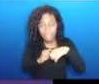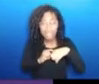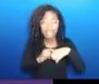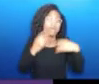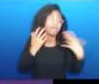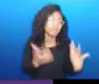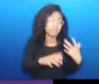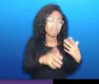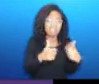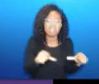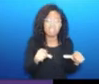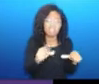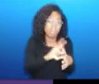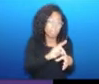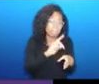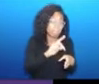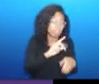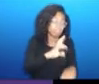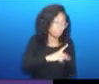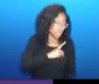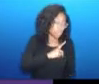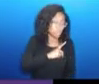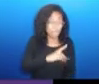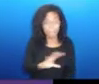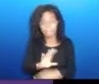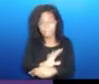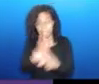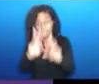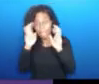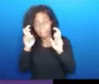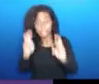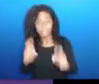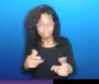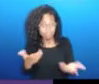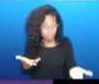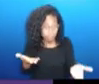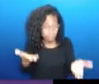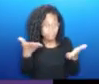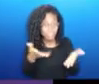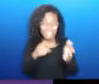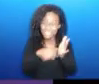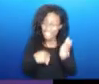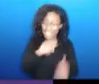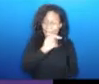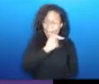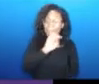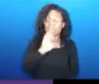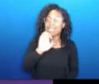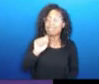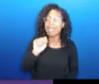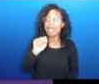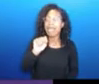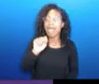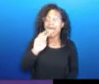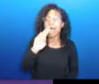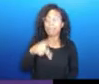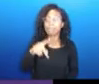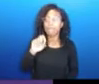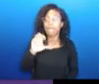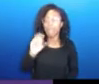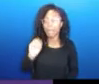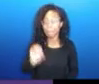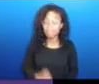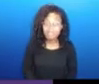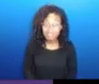personal or business topics. So, definitely do check them out. It's a great resource. And of